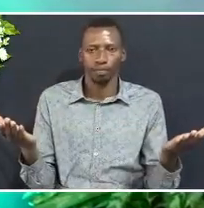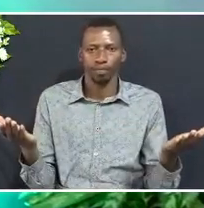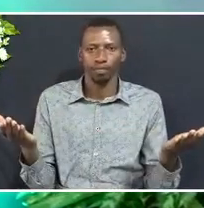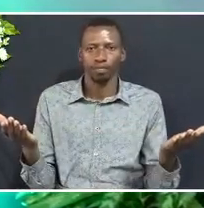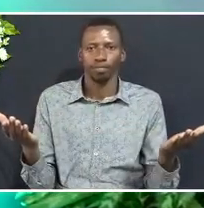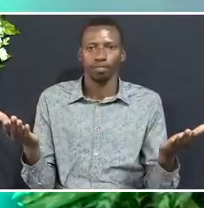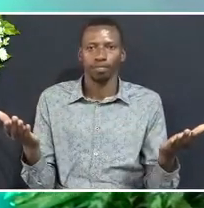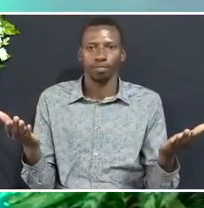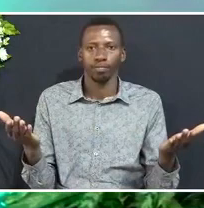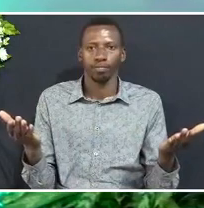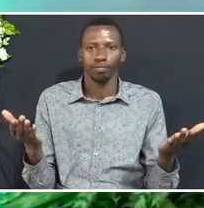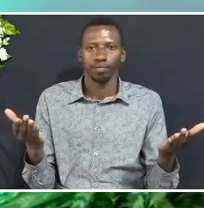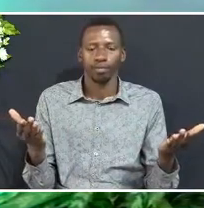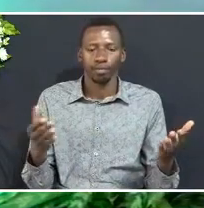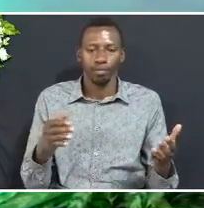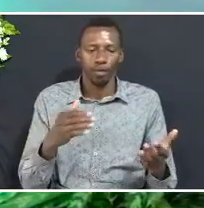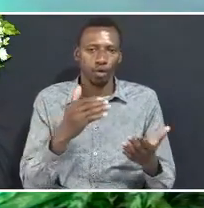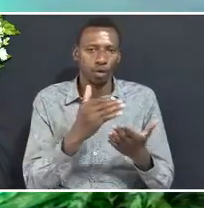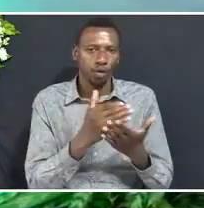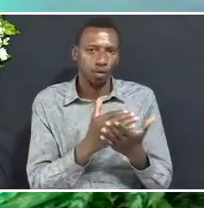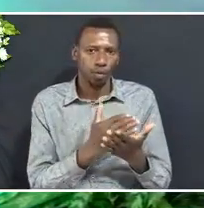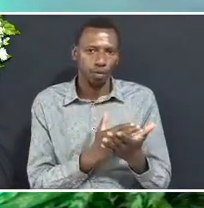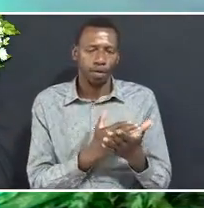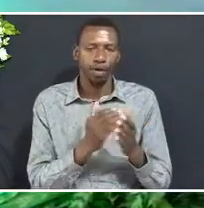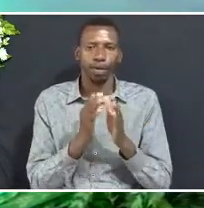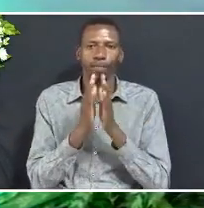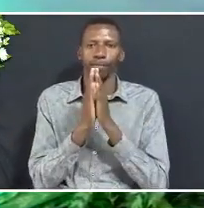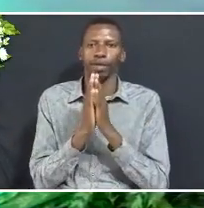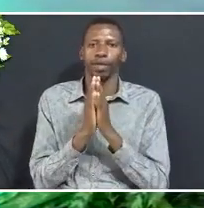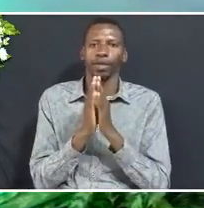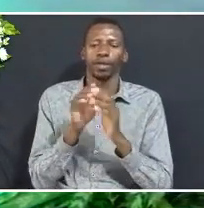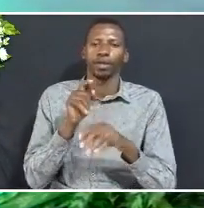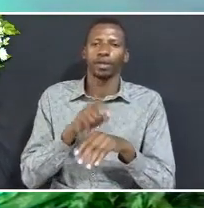to a session of prayer as we conclude